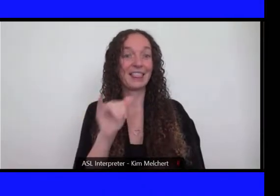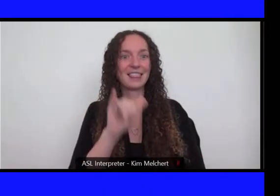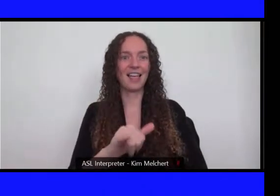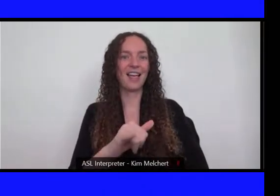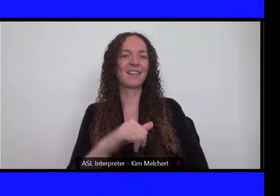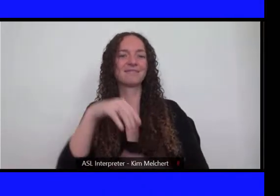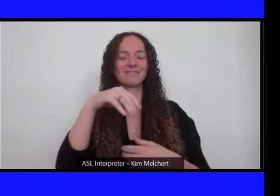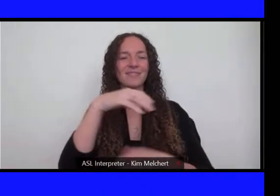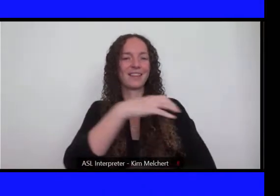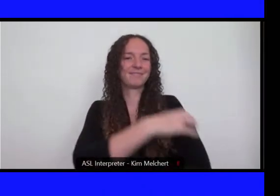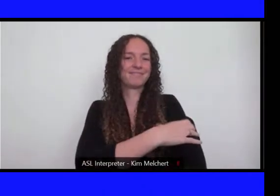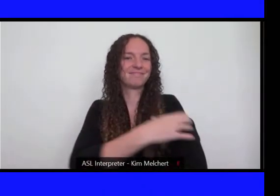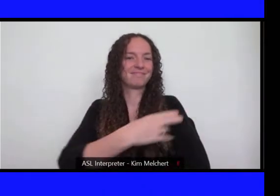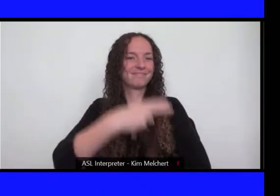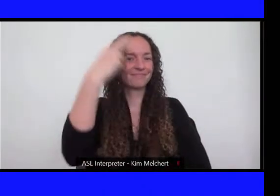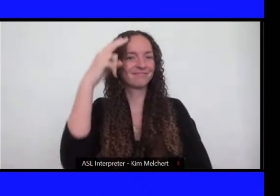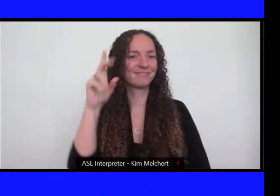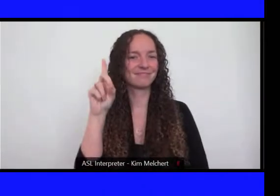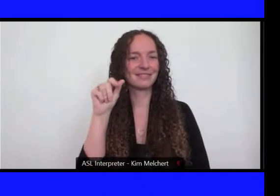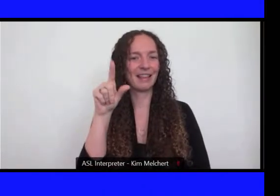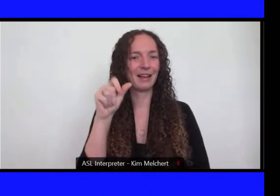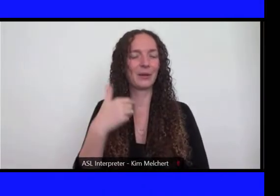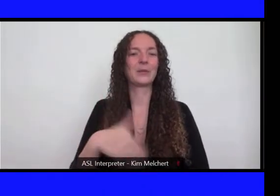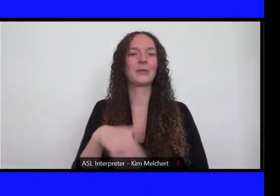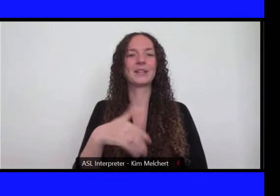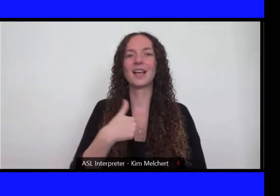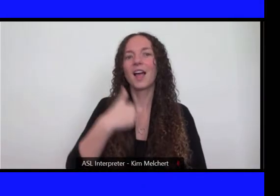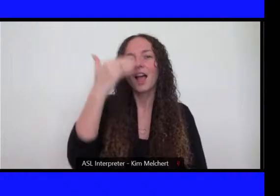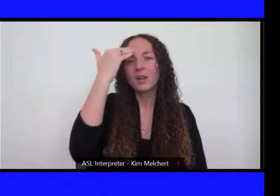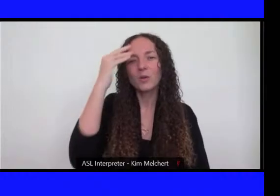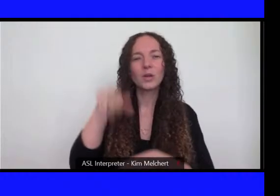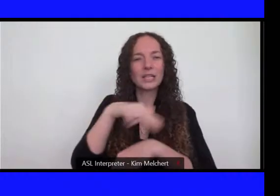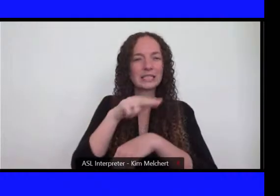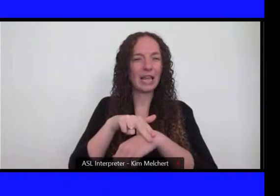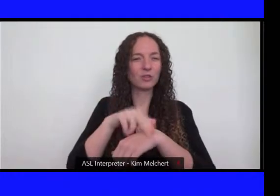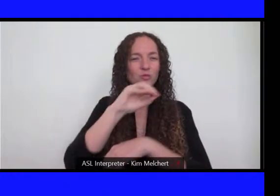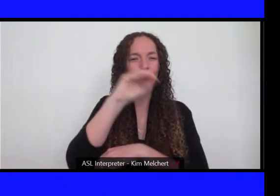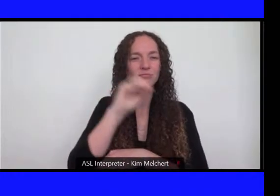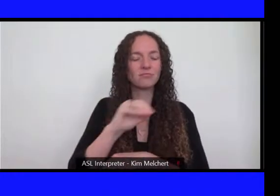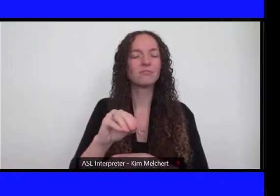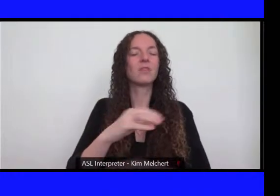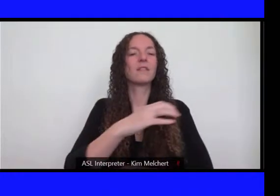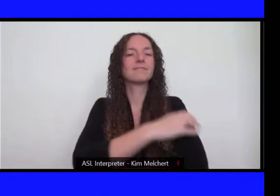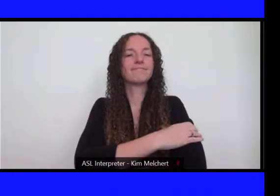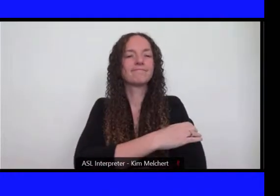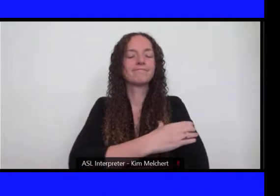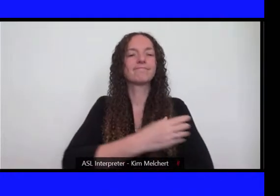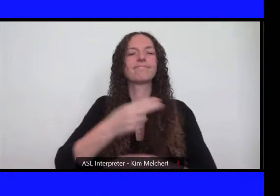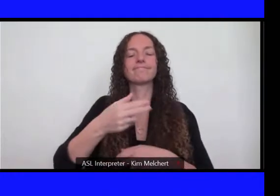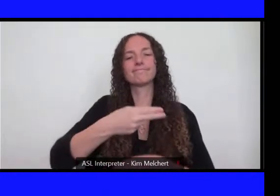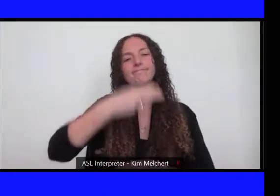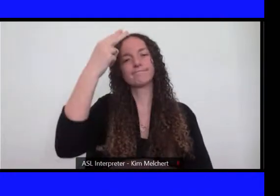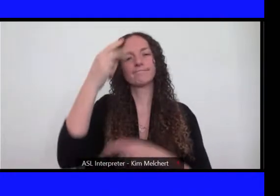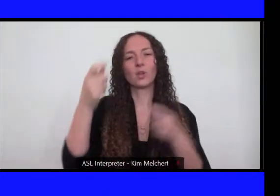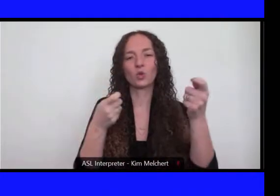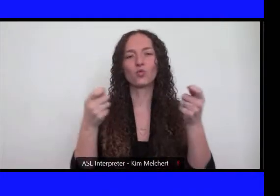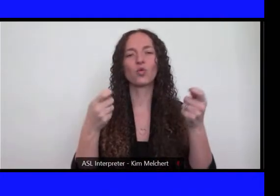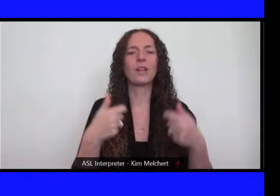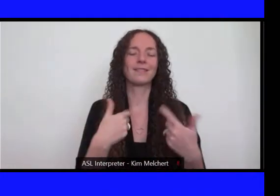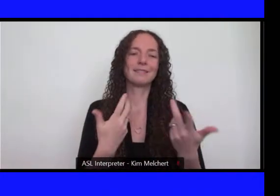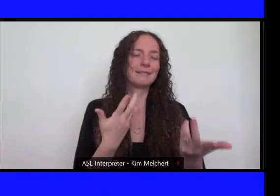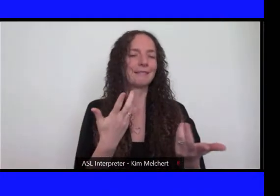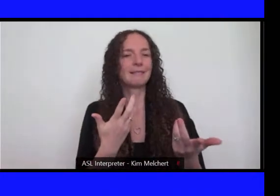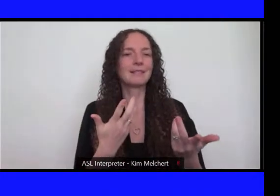Any other questions, Dr. Morse? Thank you. I actually would like to follow in Dr. Moore's comments in terms of the